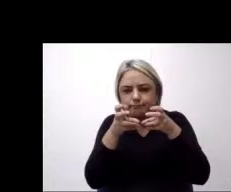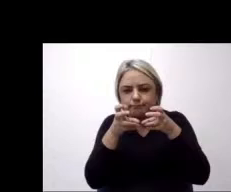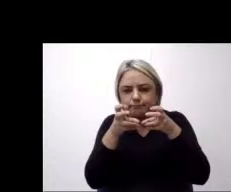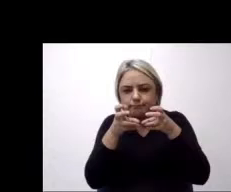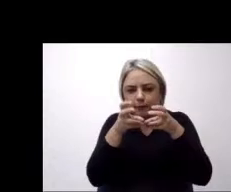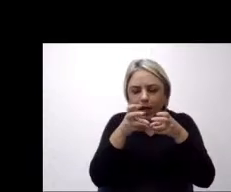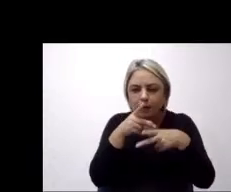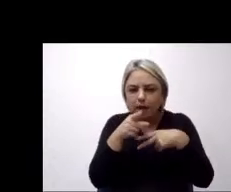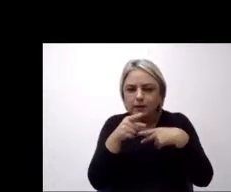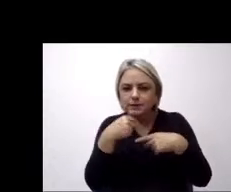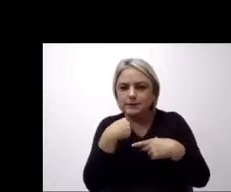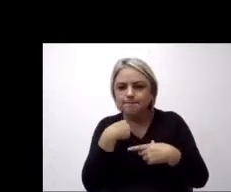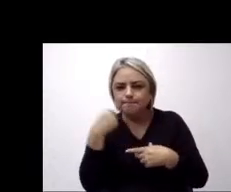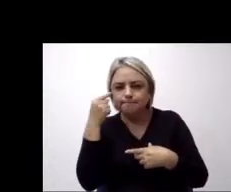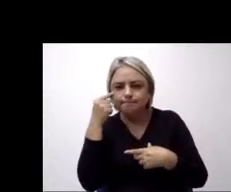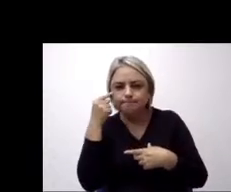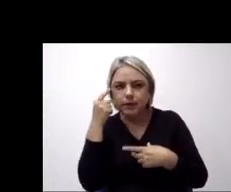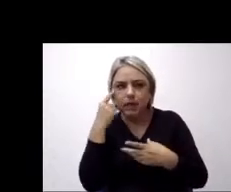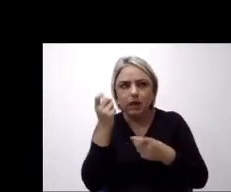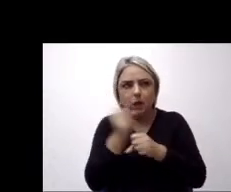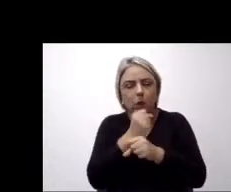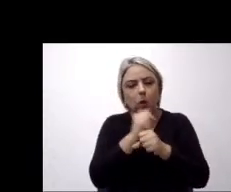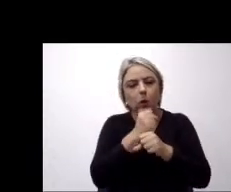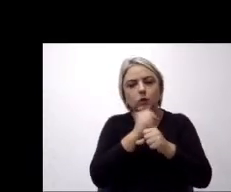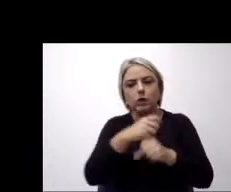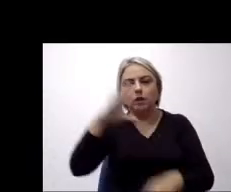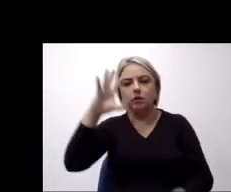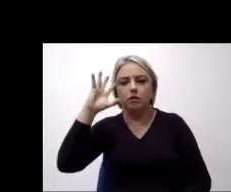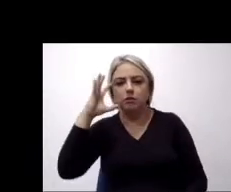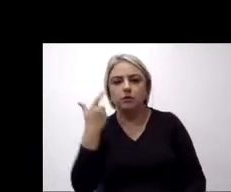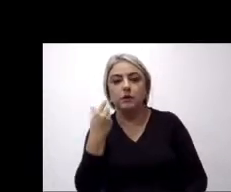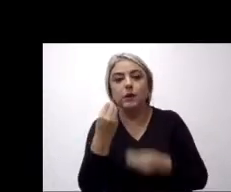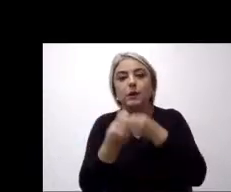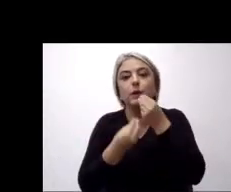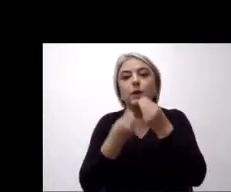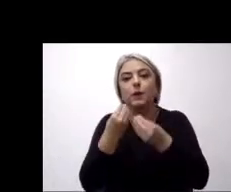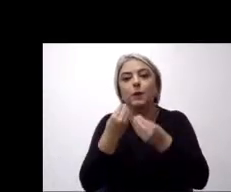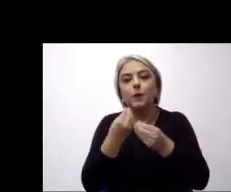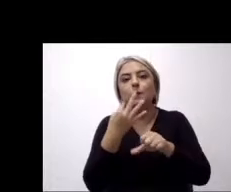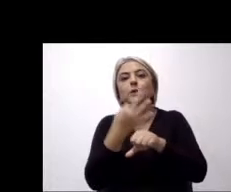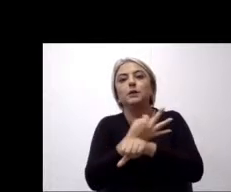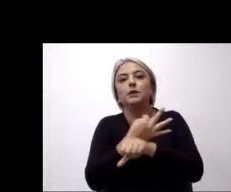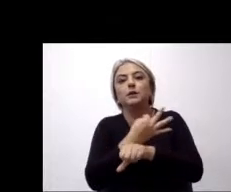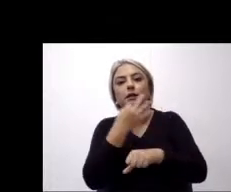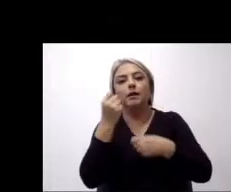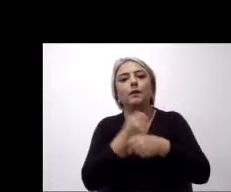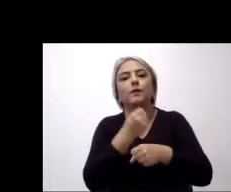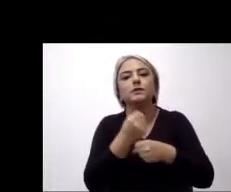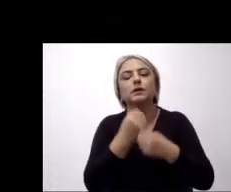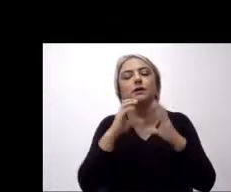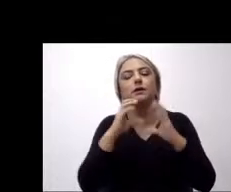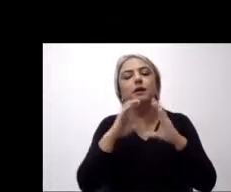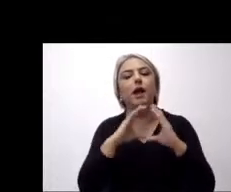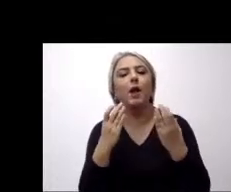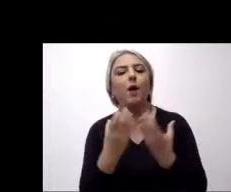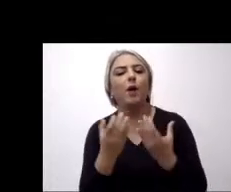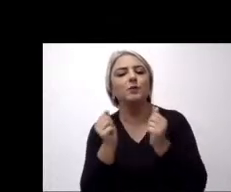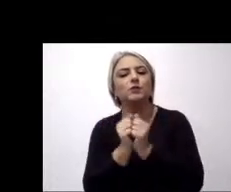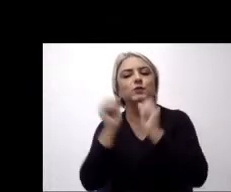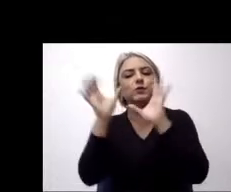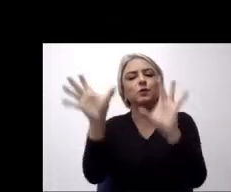this solution and how they have tried to build collectively the link between problem and